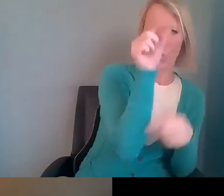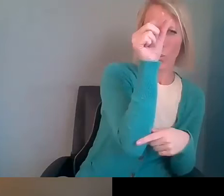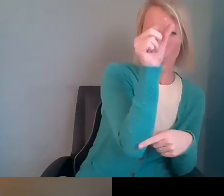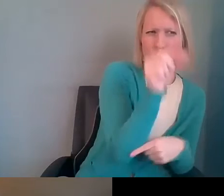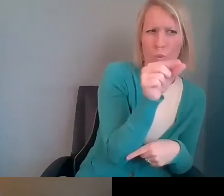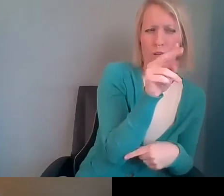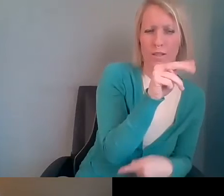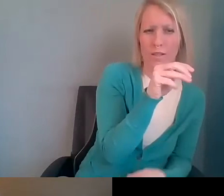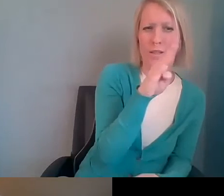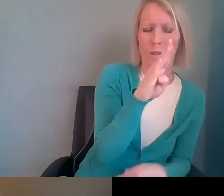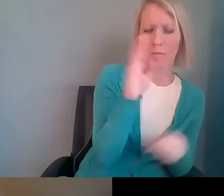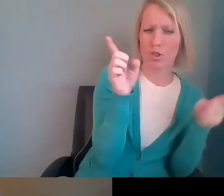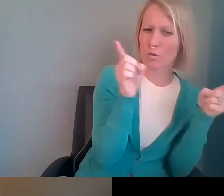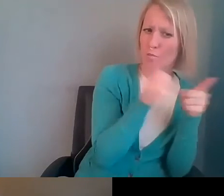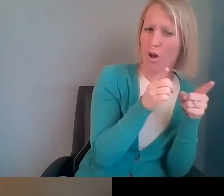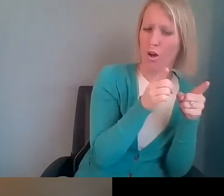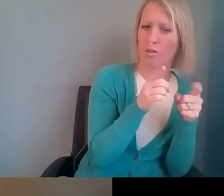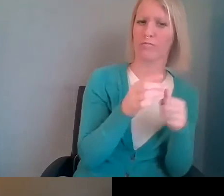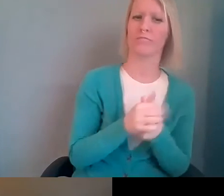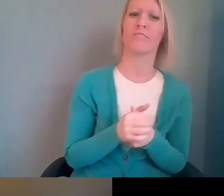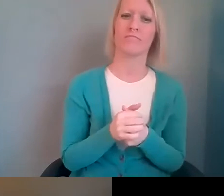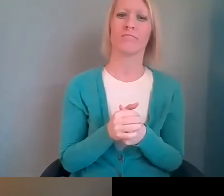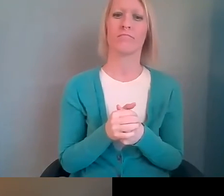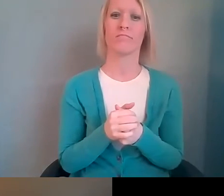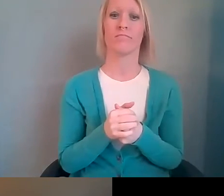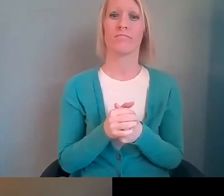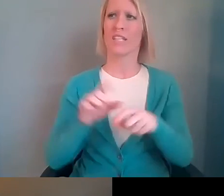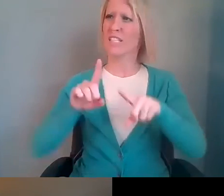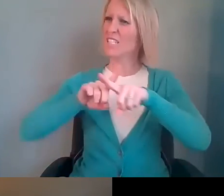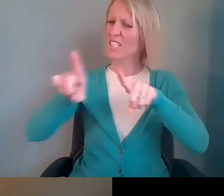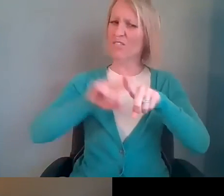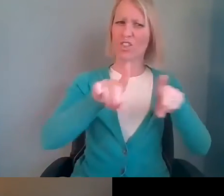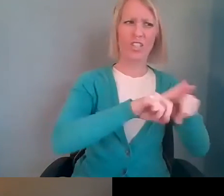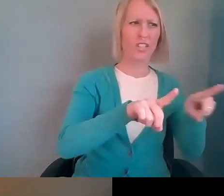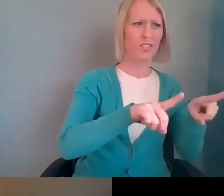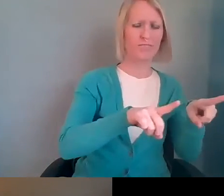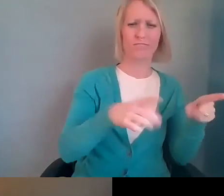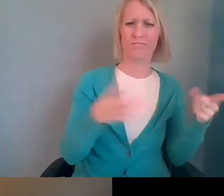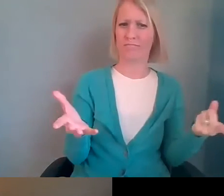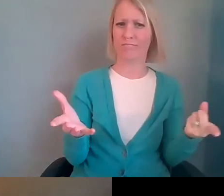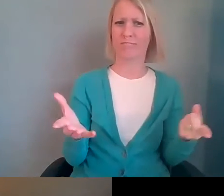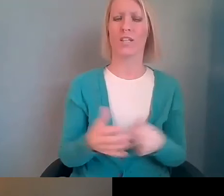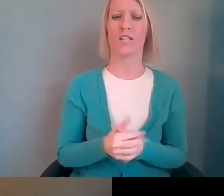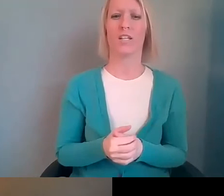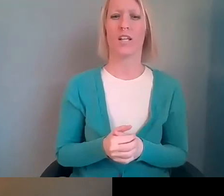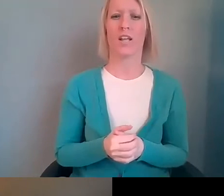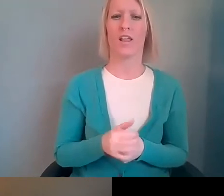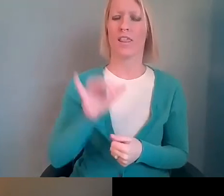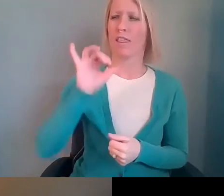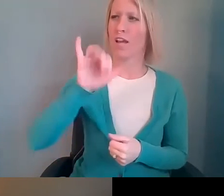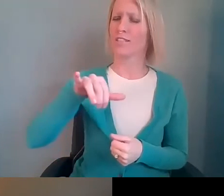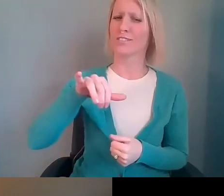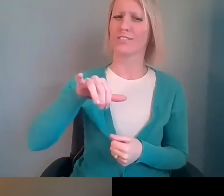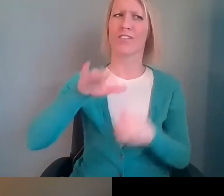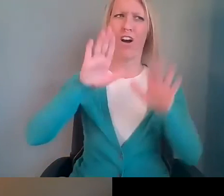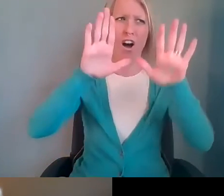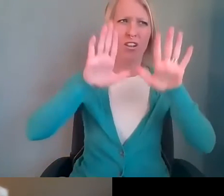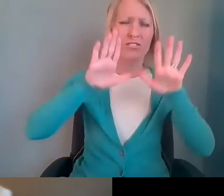and that's one of the beautiful things about the fountain pens. You can style it to the way you